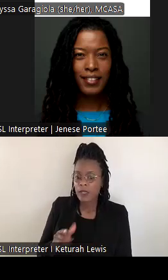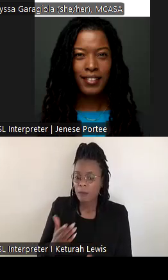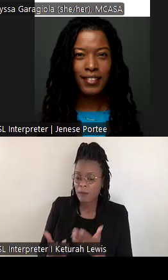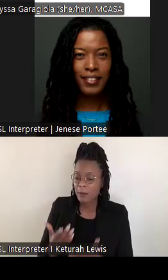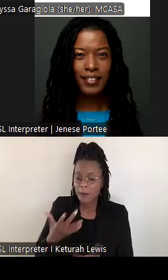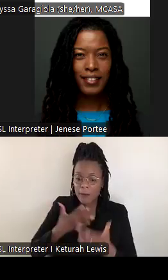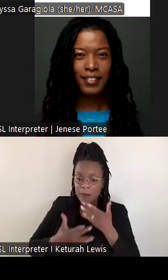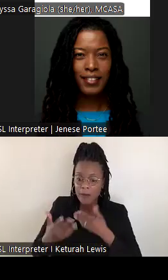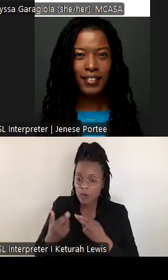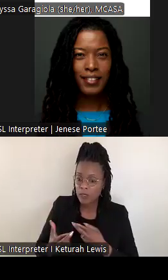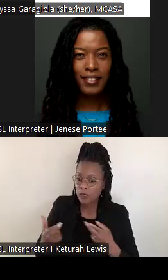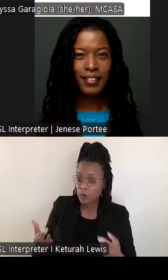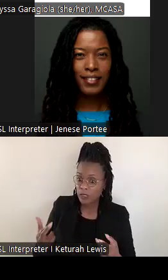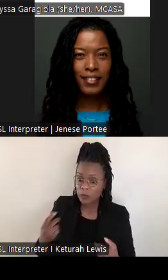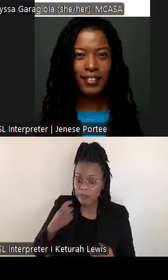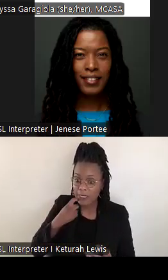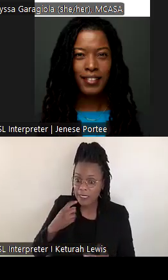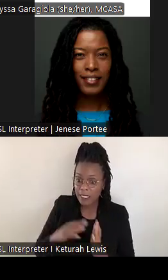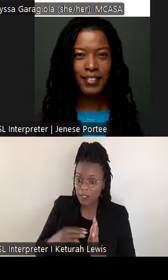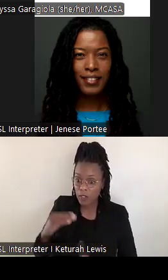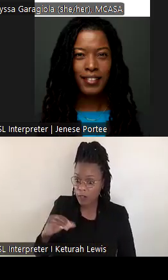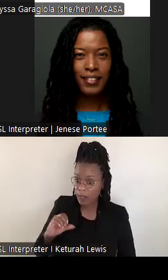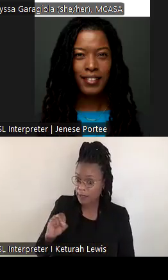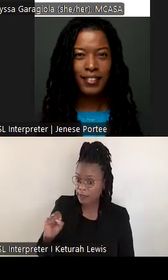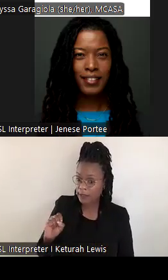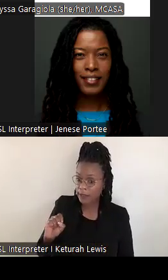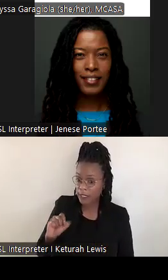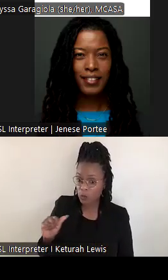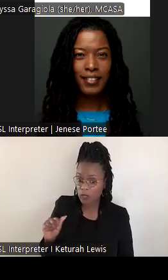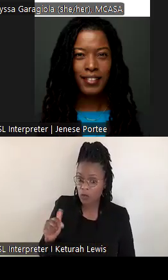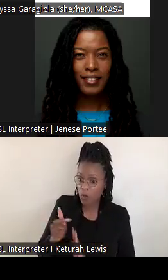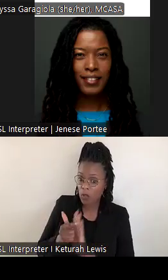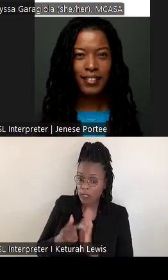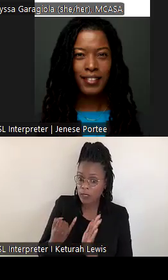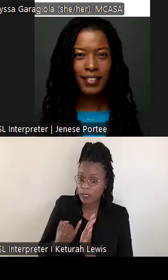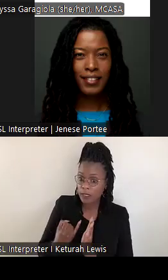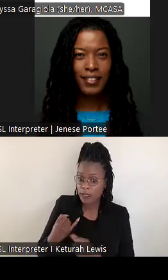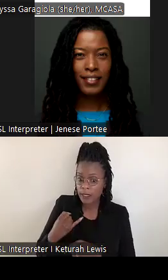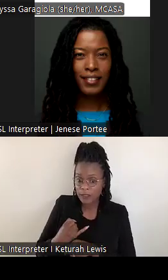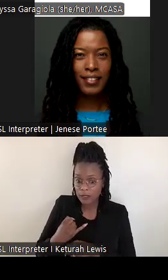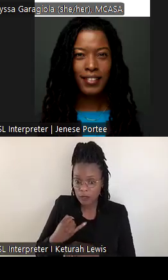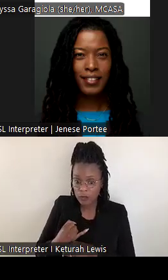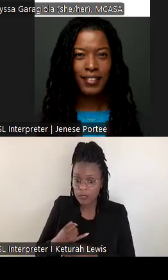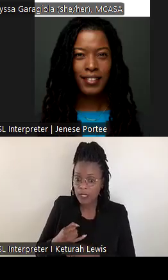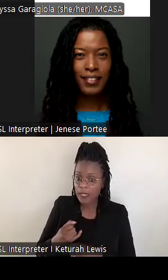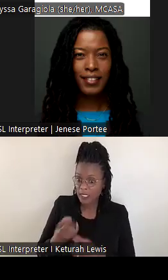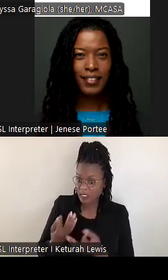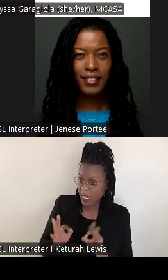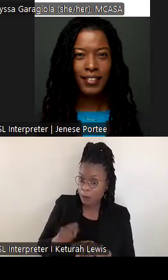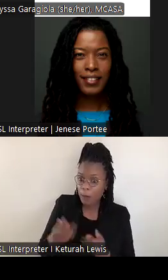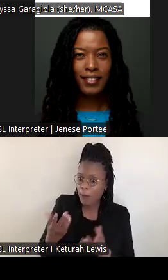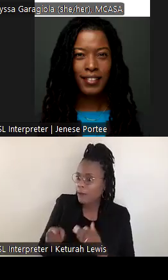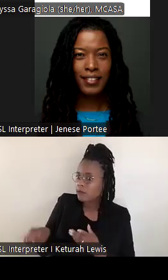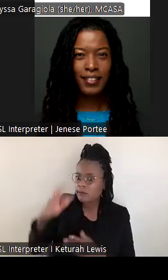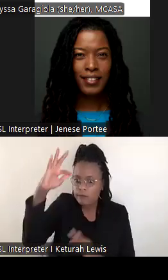a low income, an individual that is a sexual assault survivor that has low income may not know that they can seek those